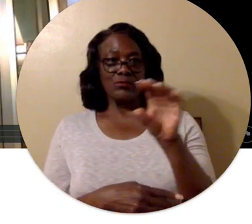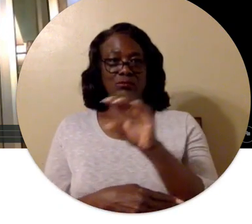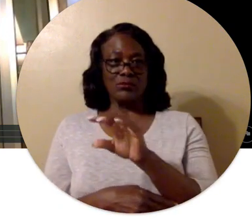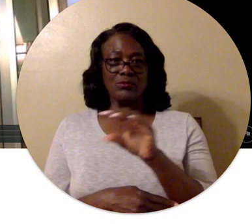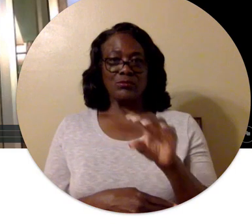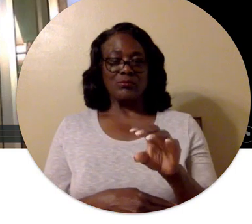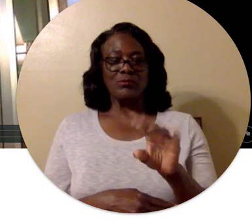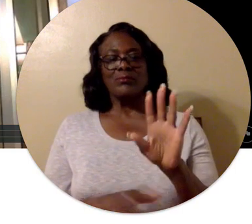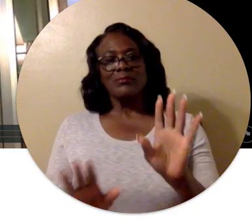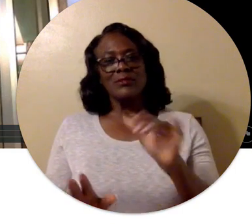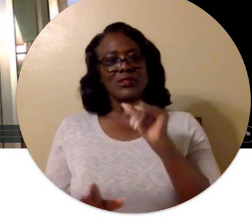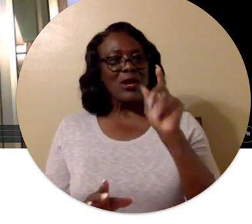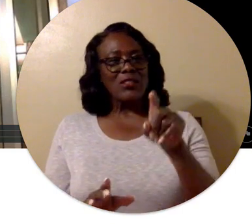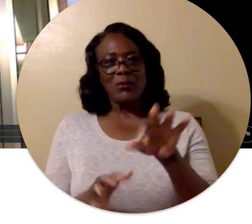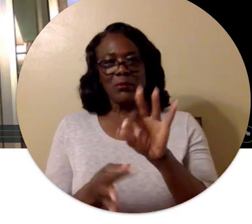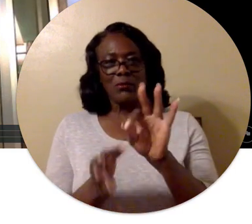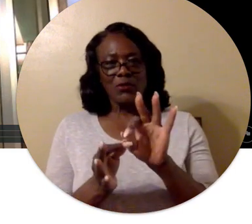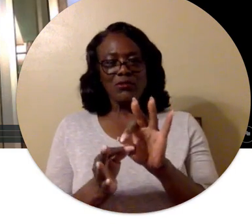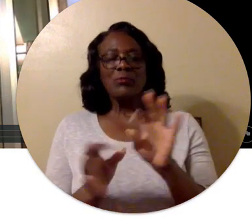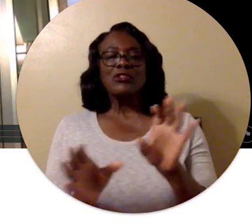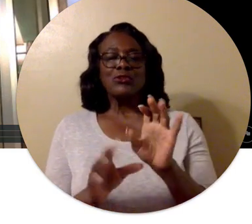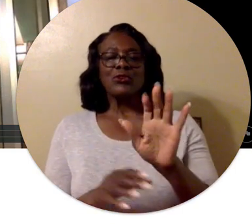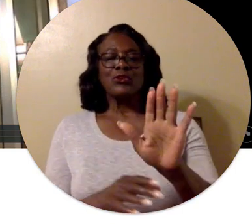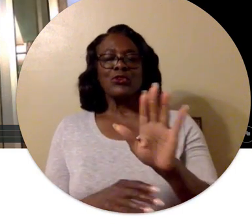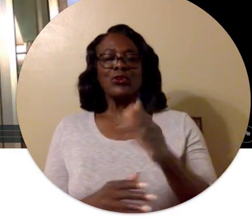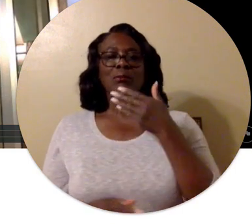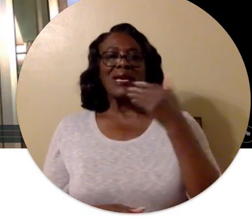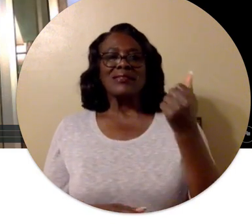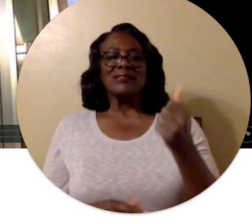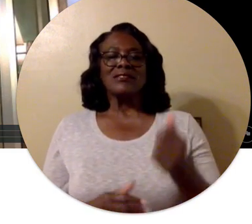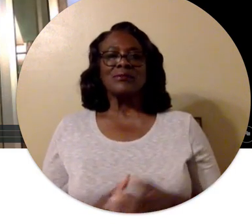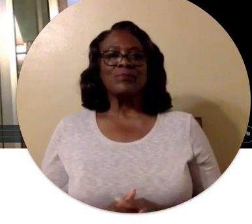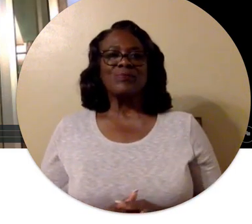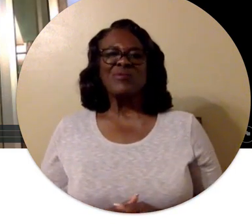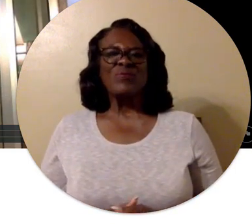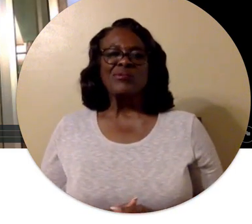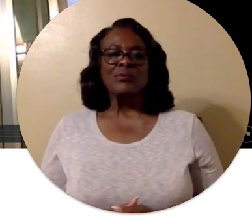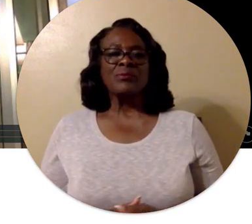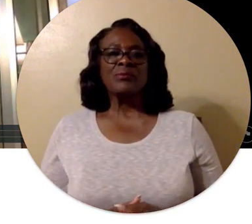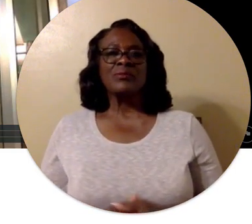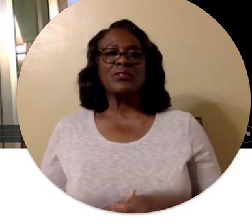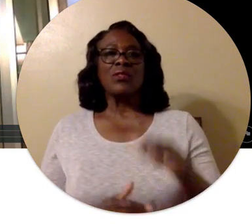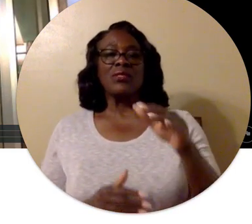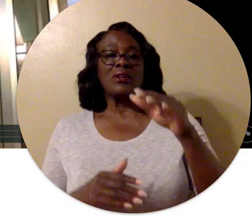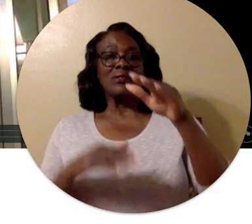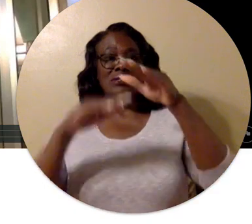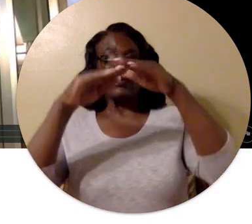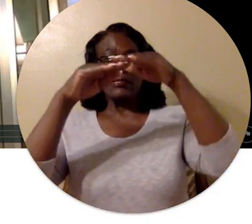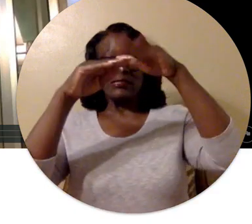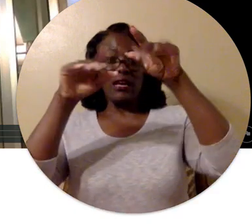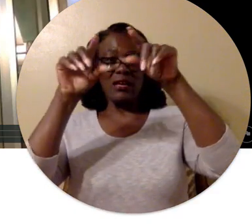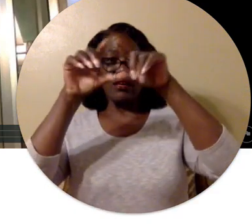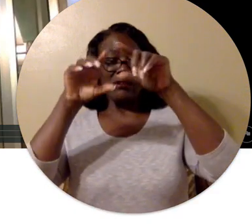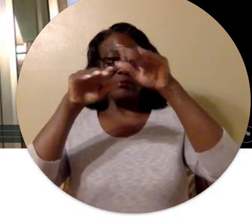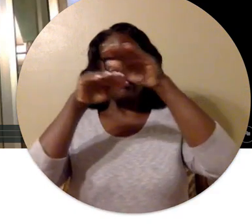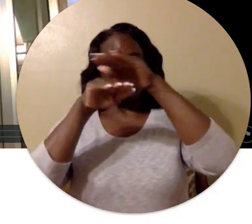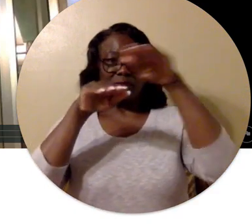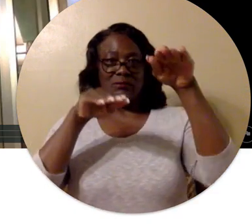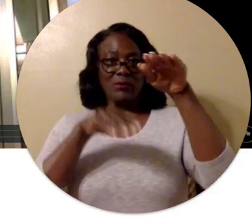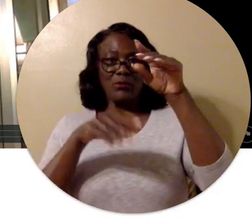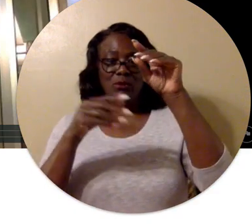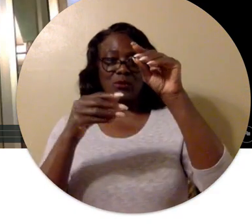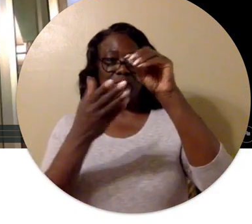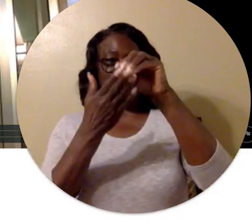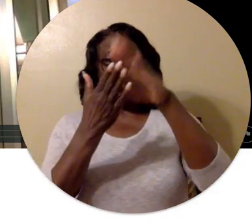be perfect, mine isn't, just do your best. All right, so on the top, I'm going to write my 24. So I'm going to write a 20